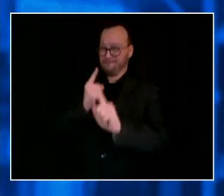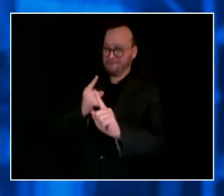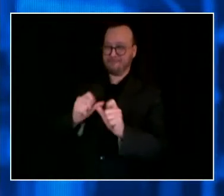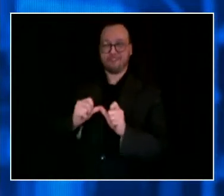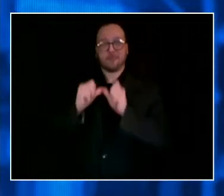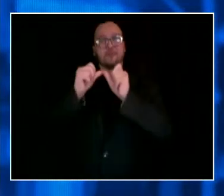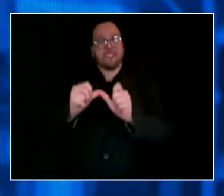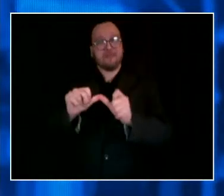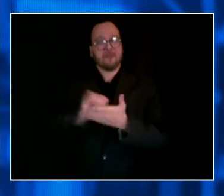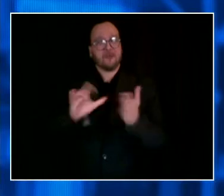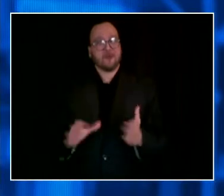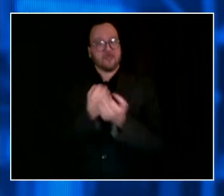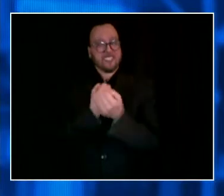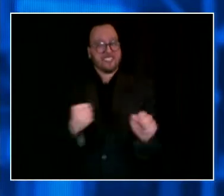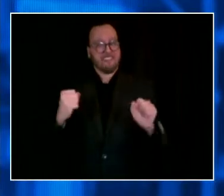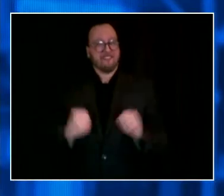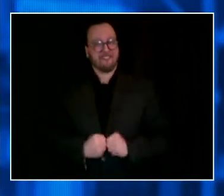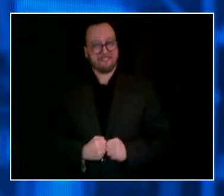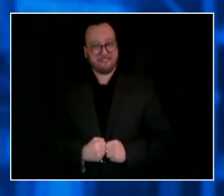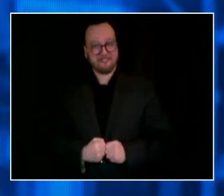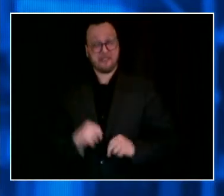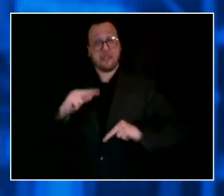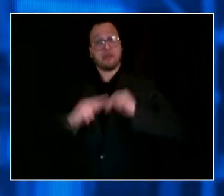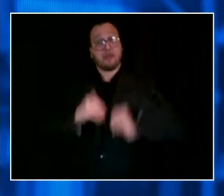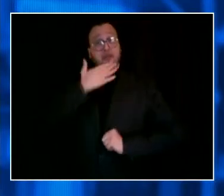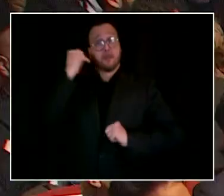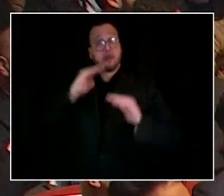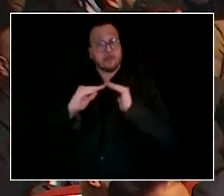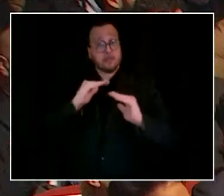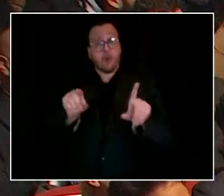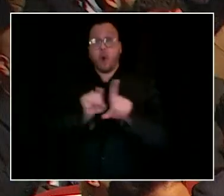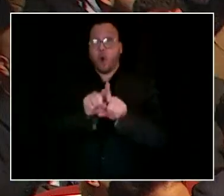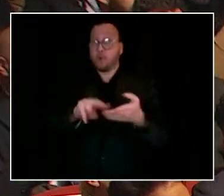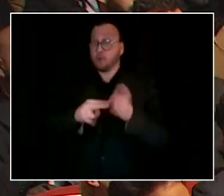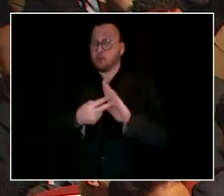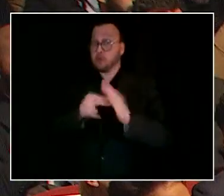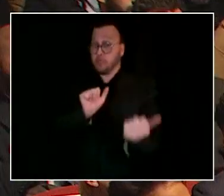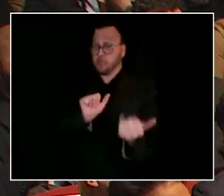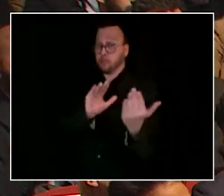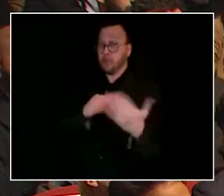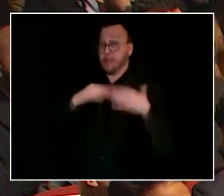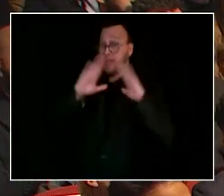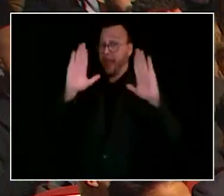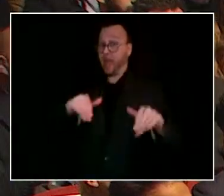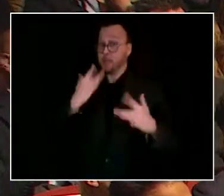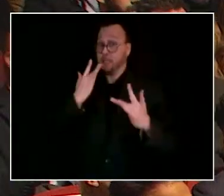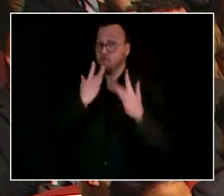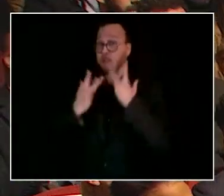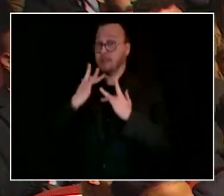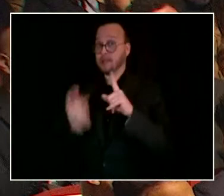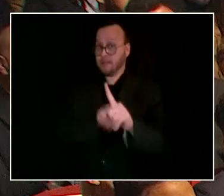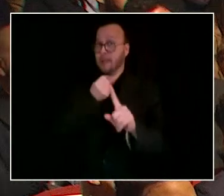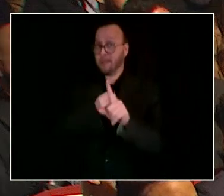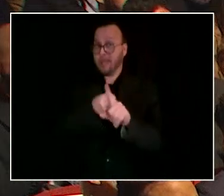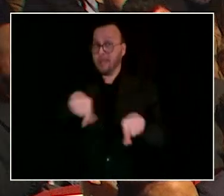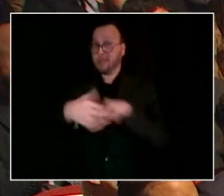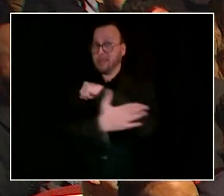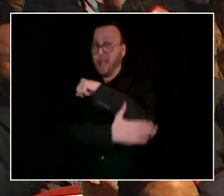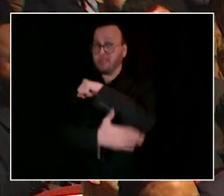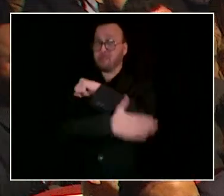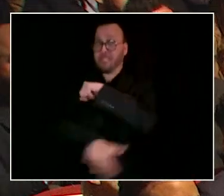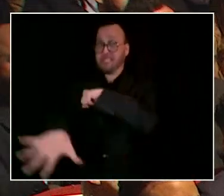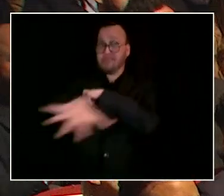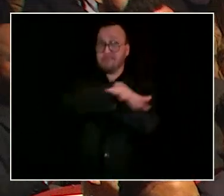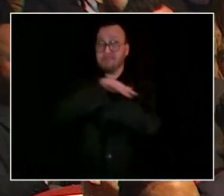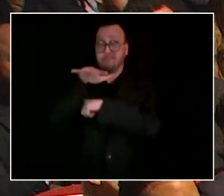safe. Building a better city also means addressing the housing crisis that affects our entire nation and has led to far